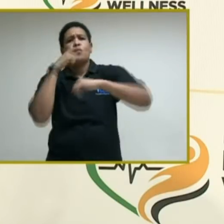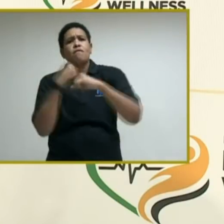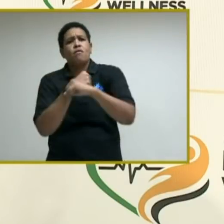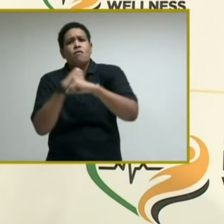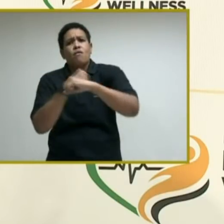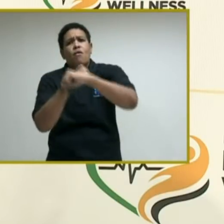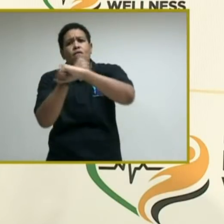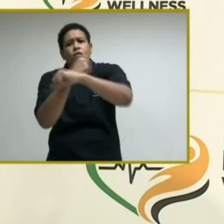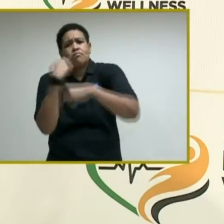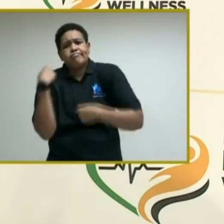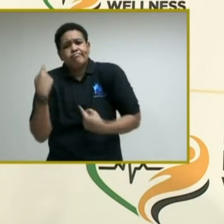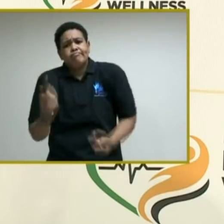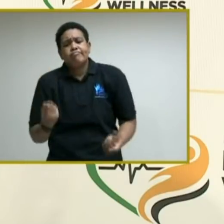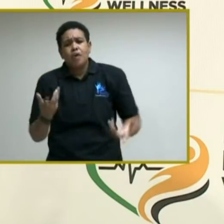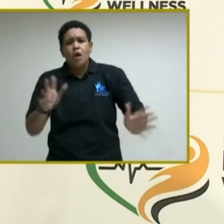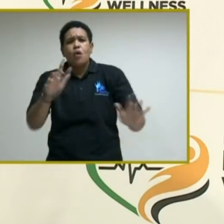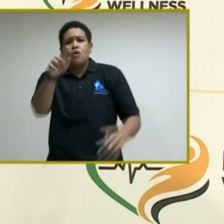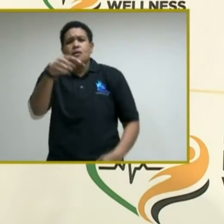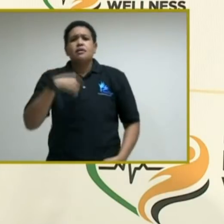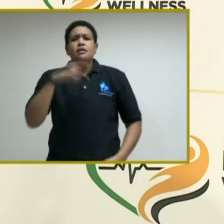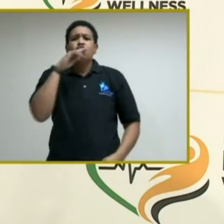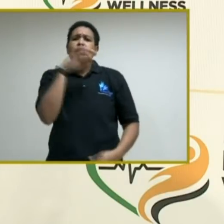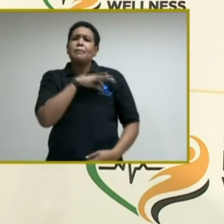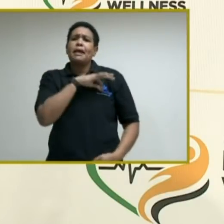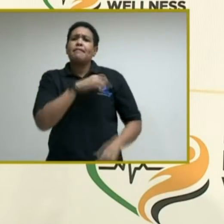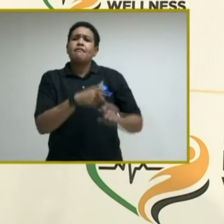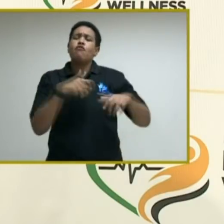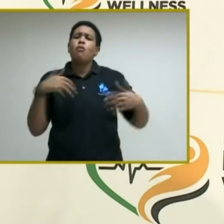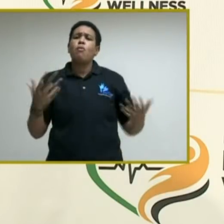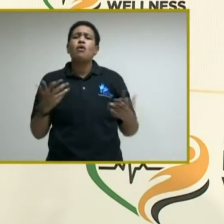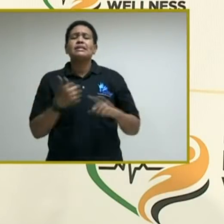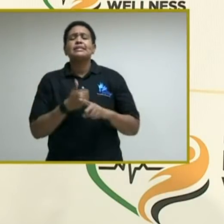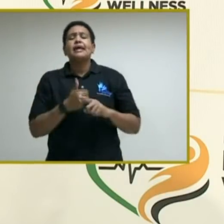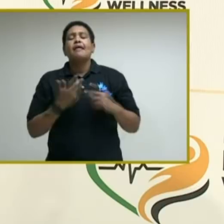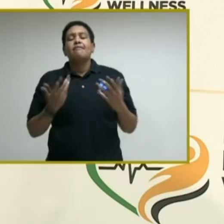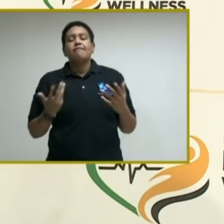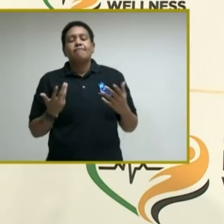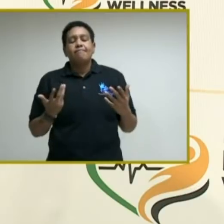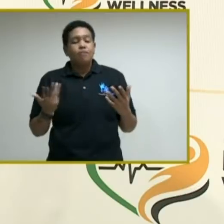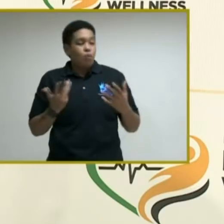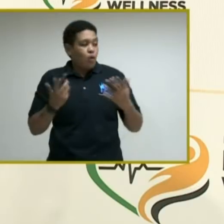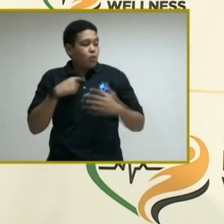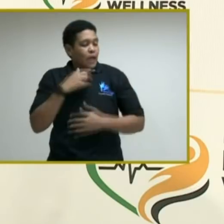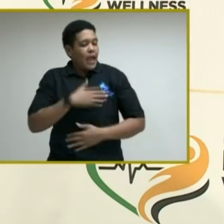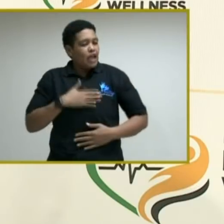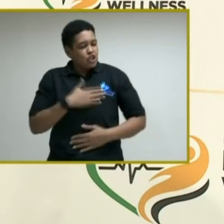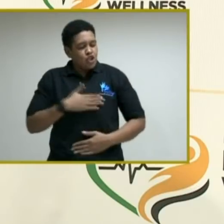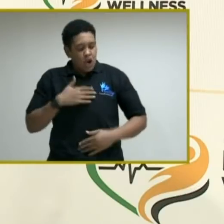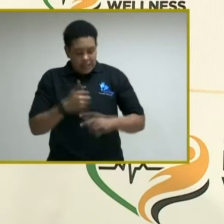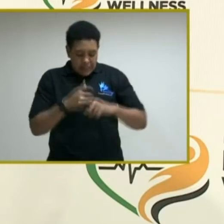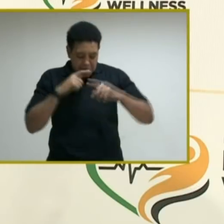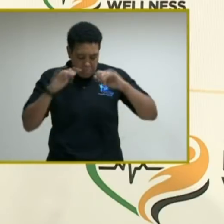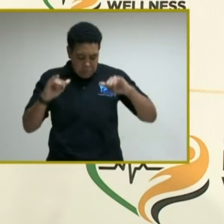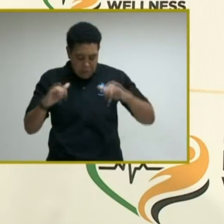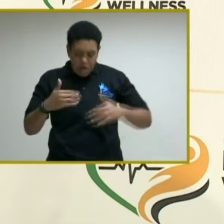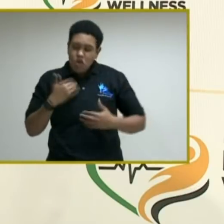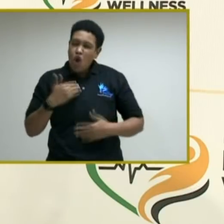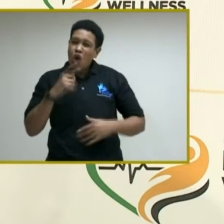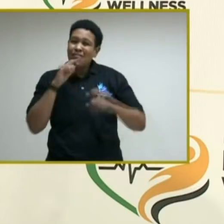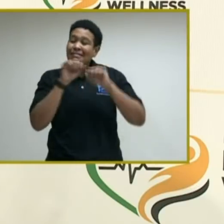hard to allow us to benefit from what we enjoy as a relatively young